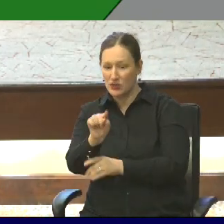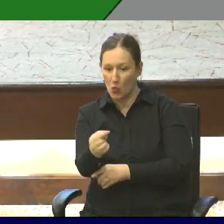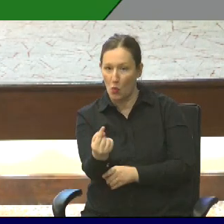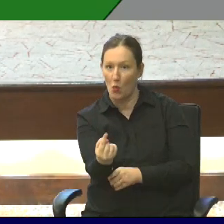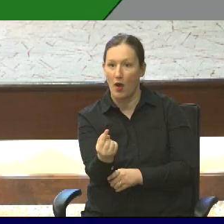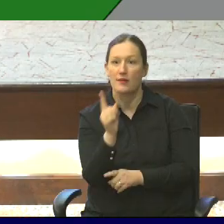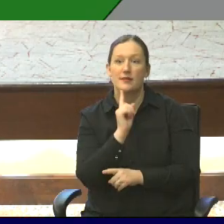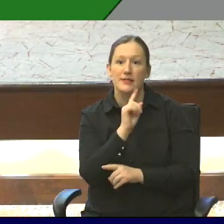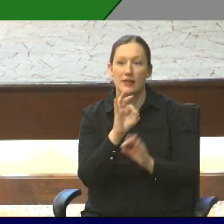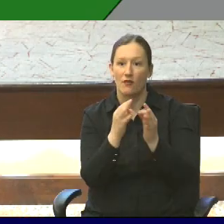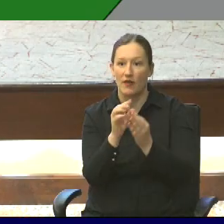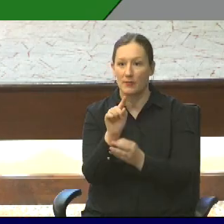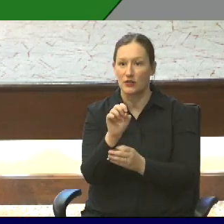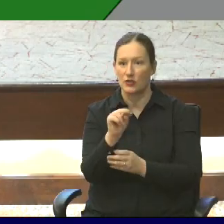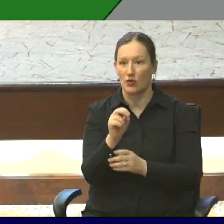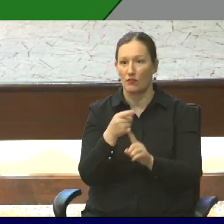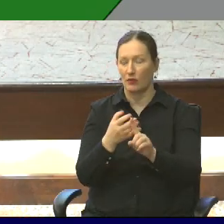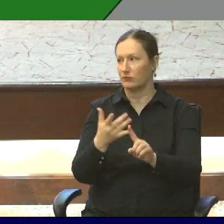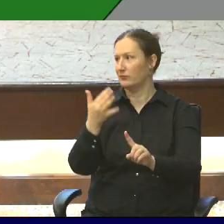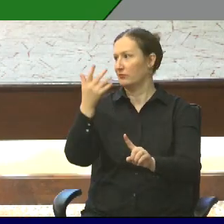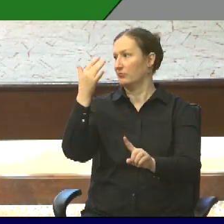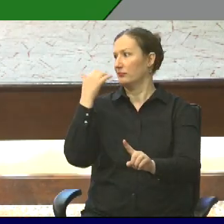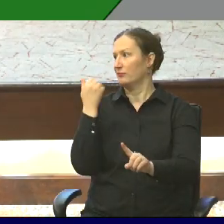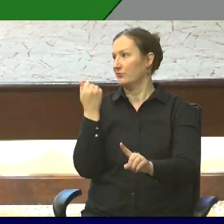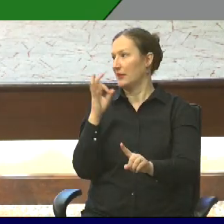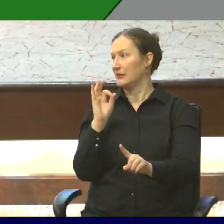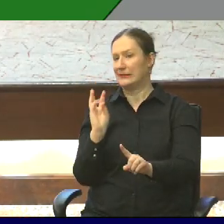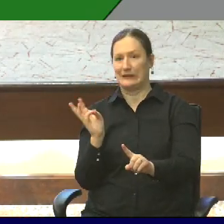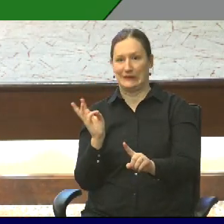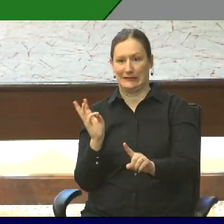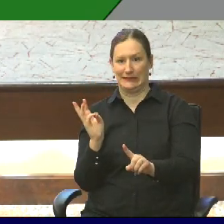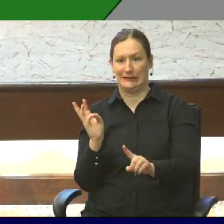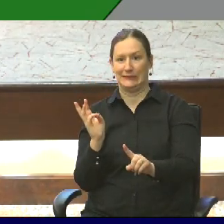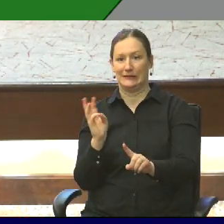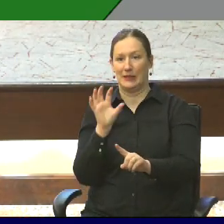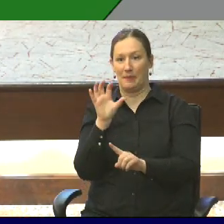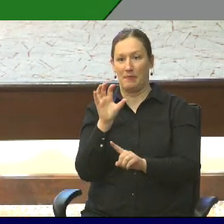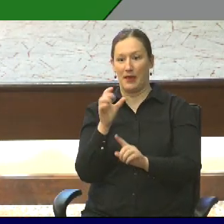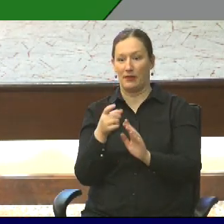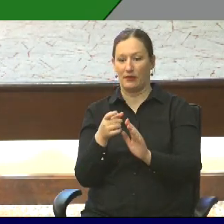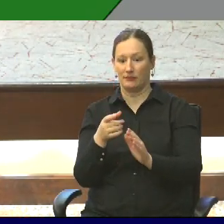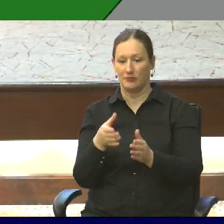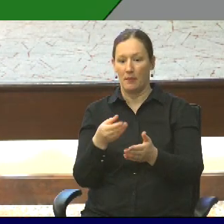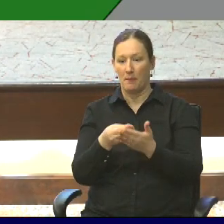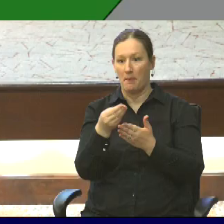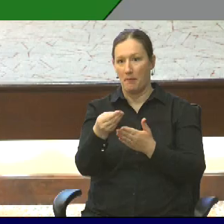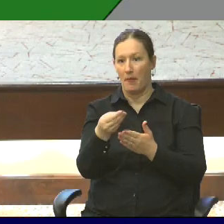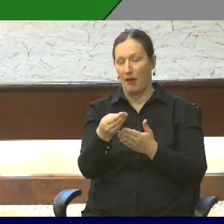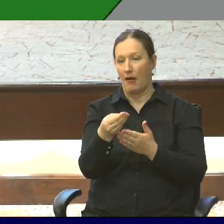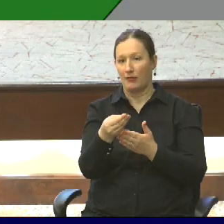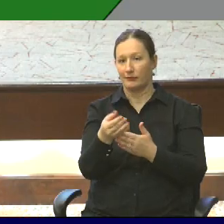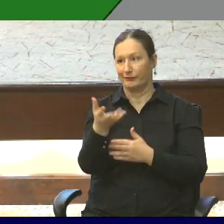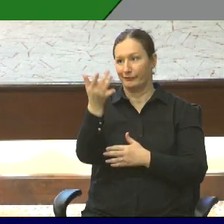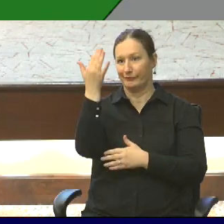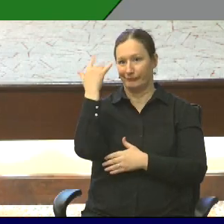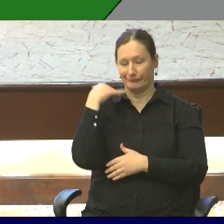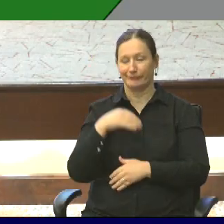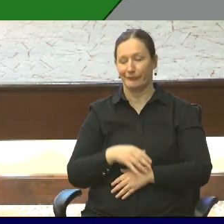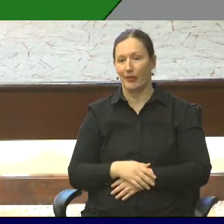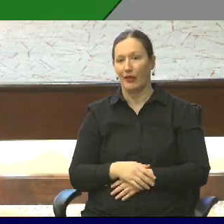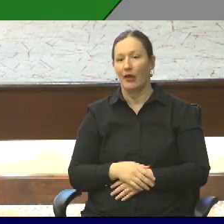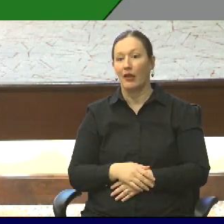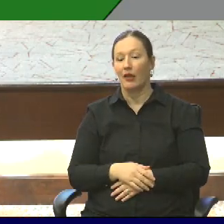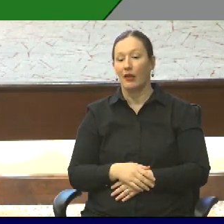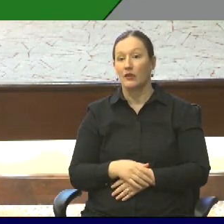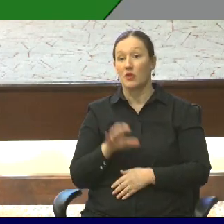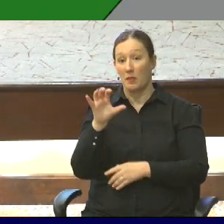zoning that dates back to the 1960s when Baylor acquired it through urban renewal. So they've